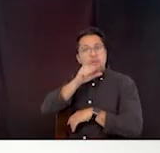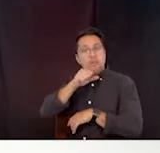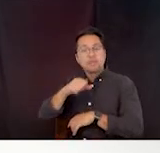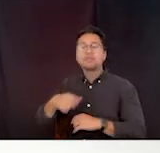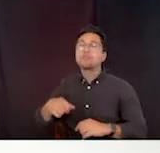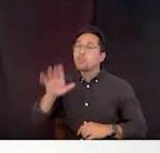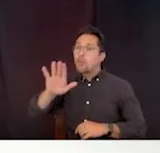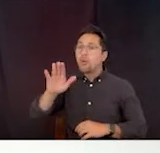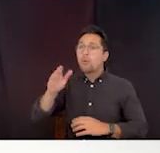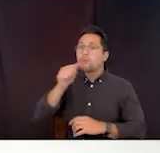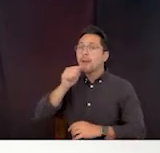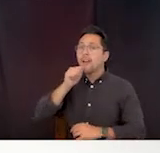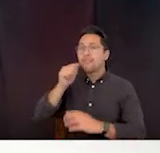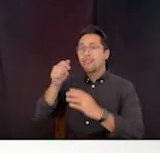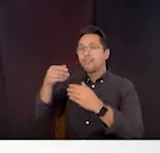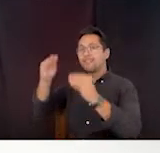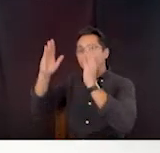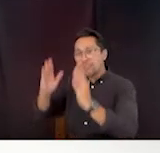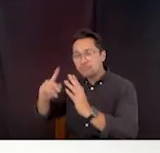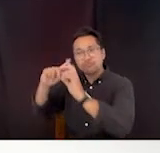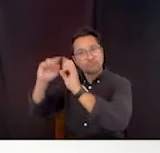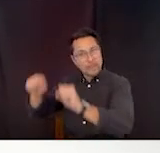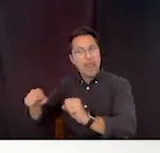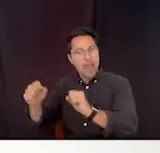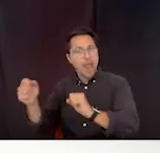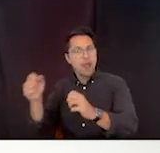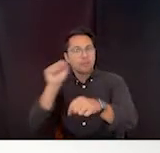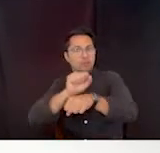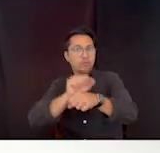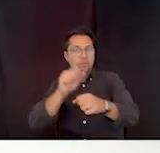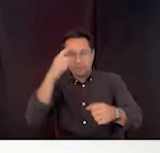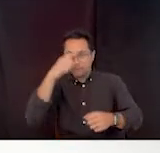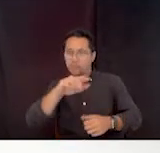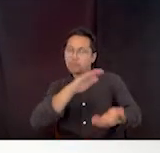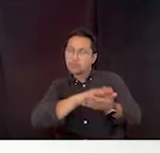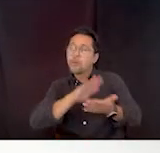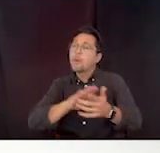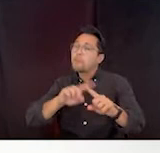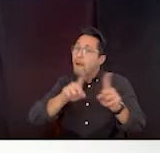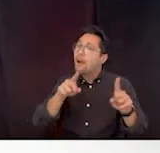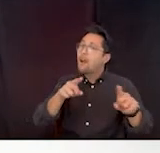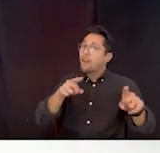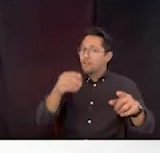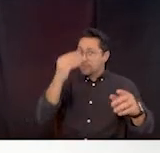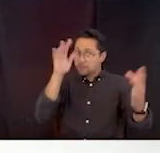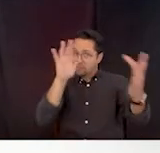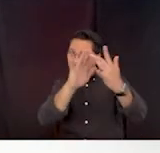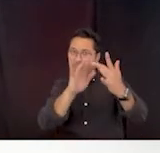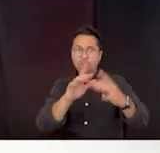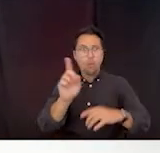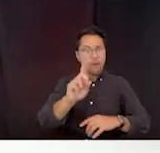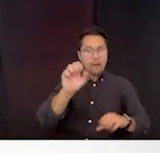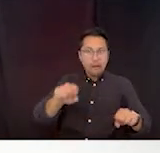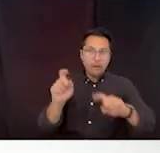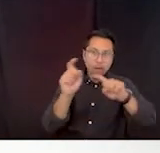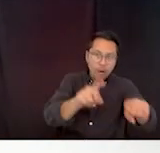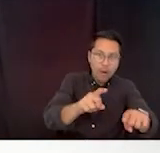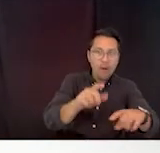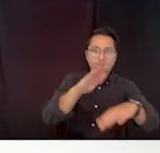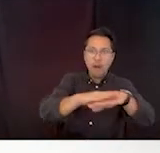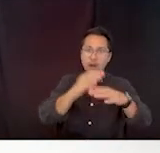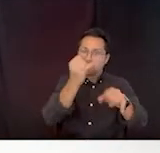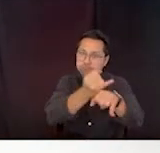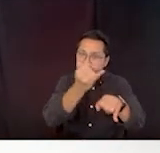for the county, but it's up to the school to let you know if and you're allowed on campus, where you can see the child on campus and